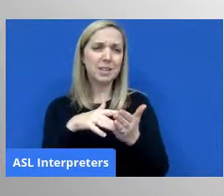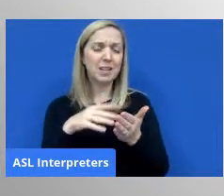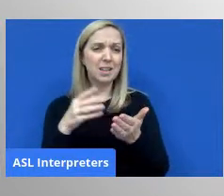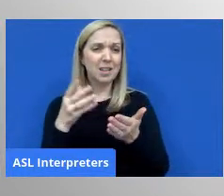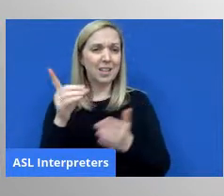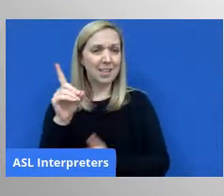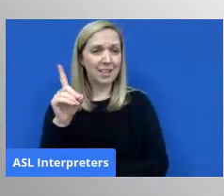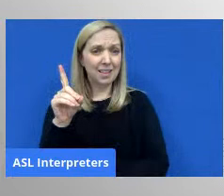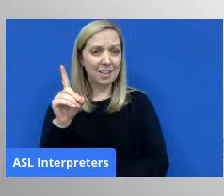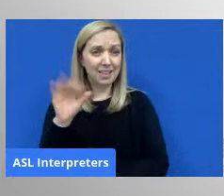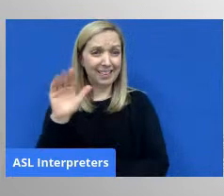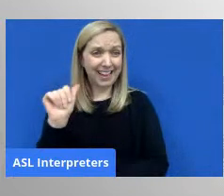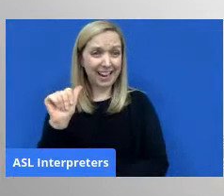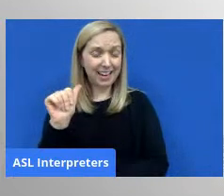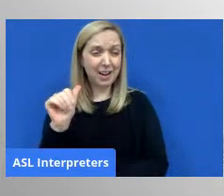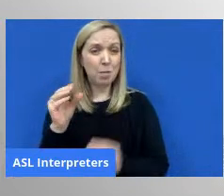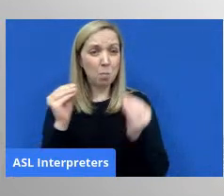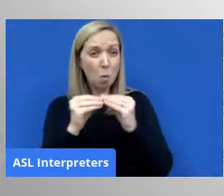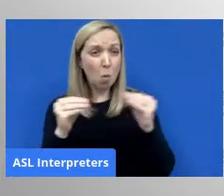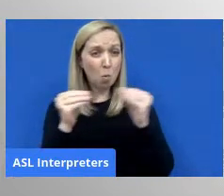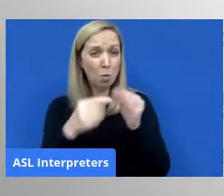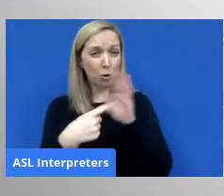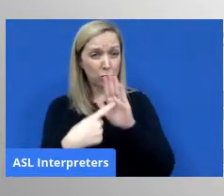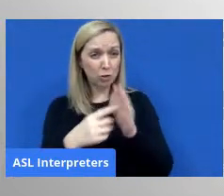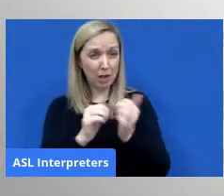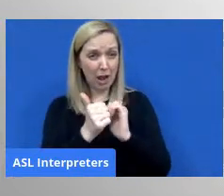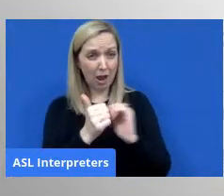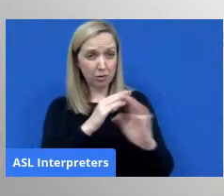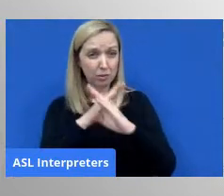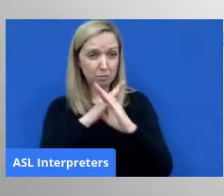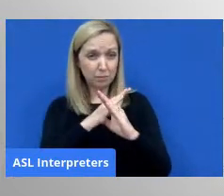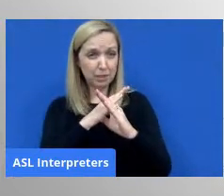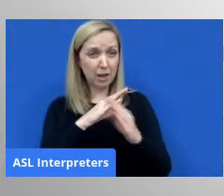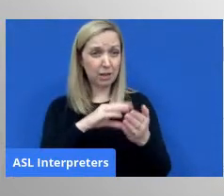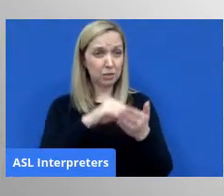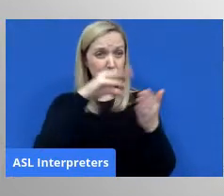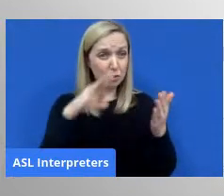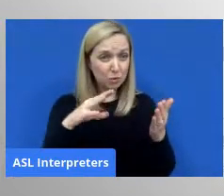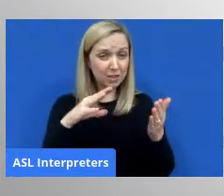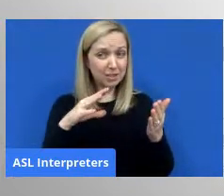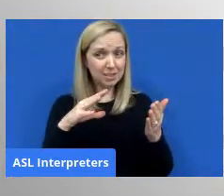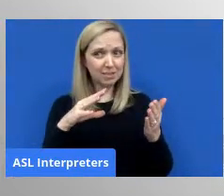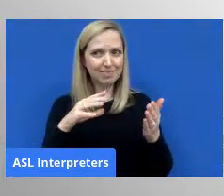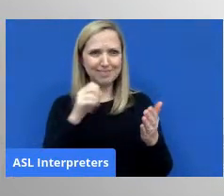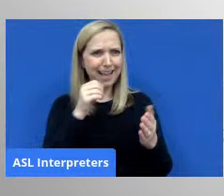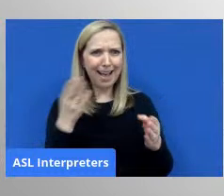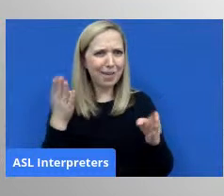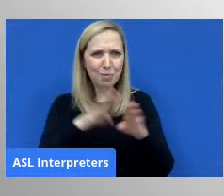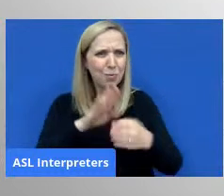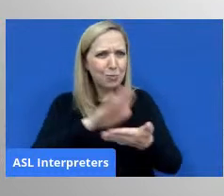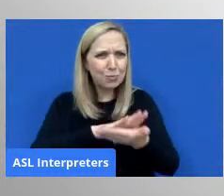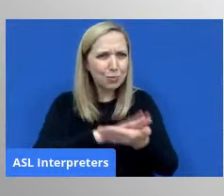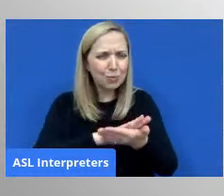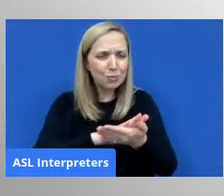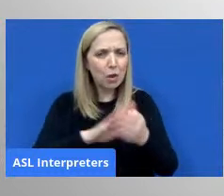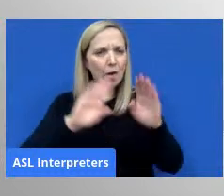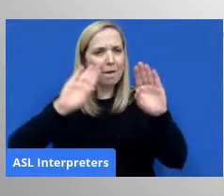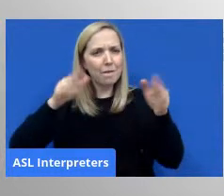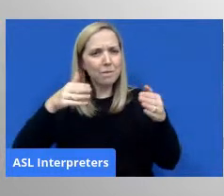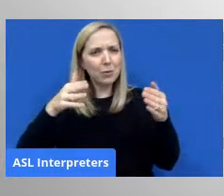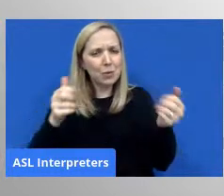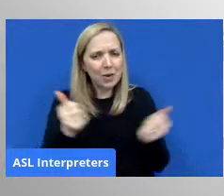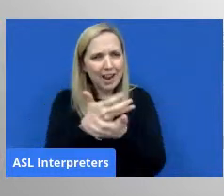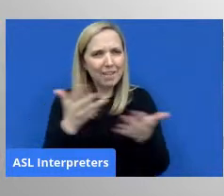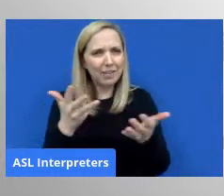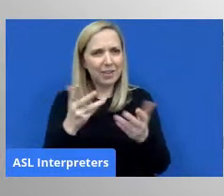is that the best way to protect teachers and students isn't to shut down schools. It's to focus on all the measures that will keep them